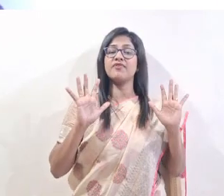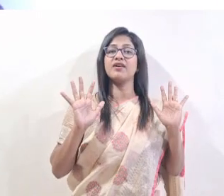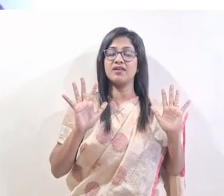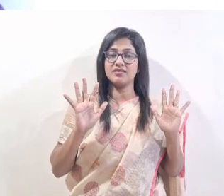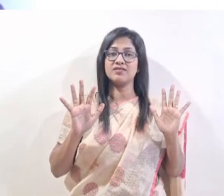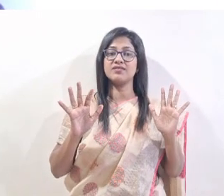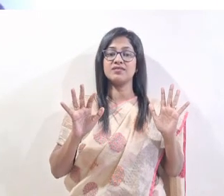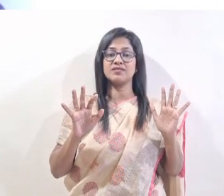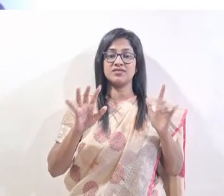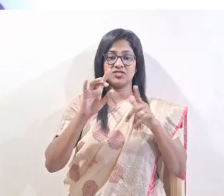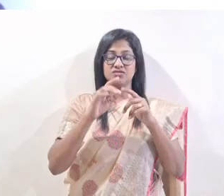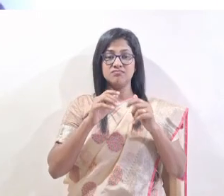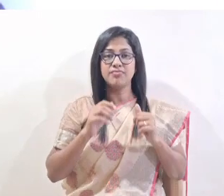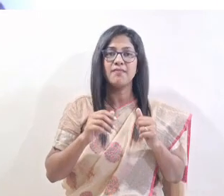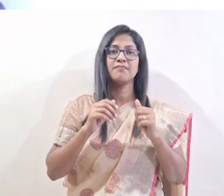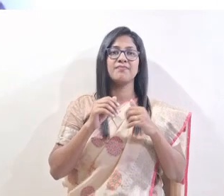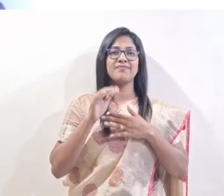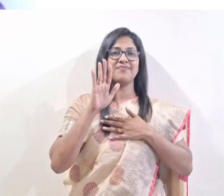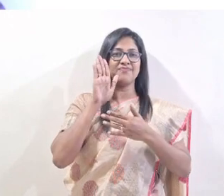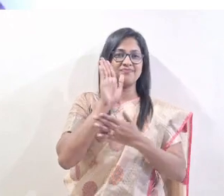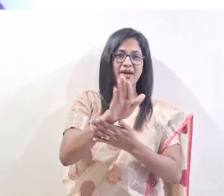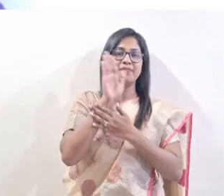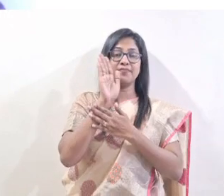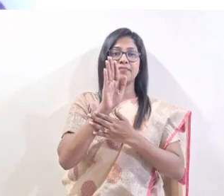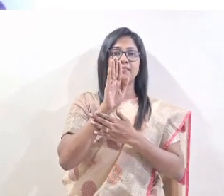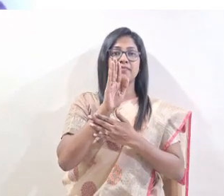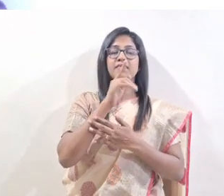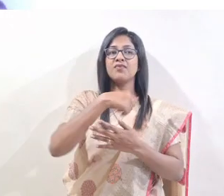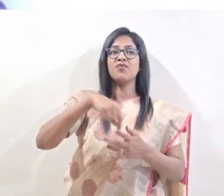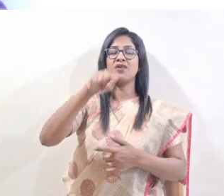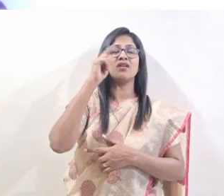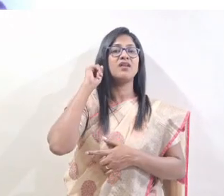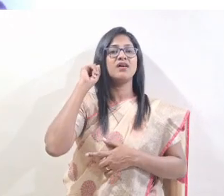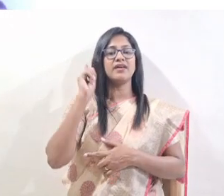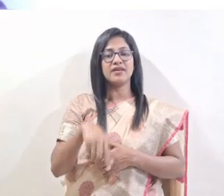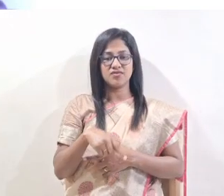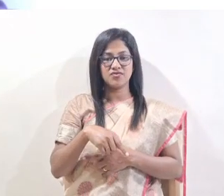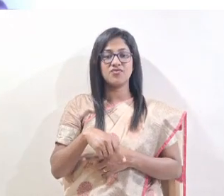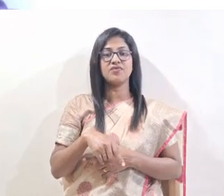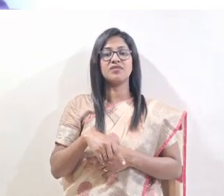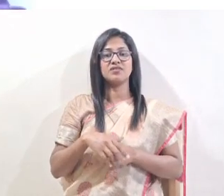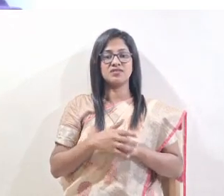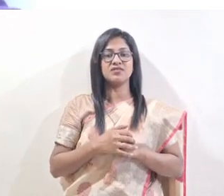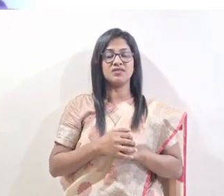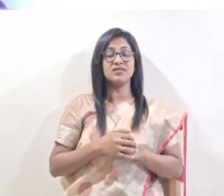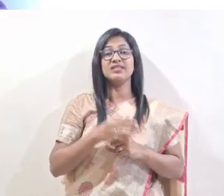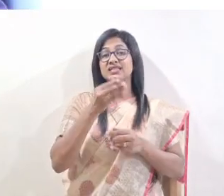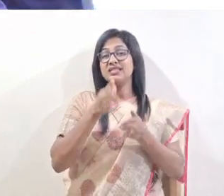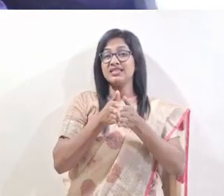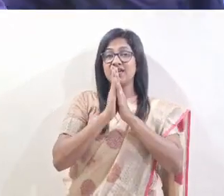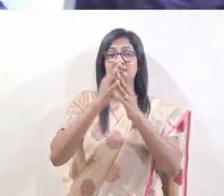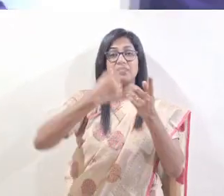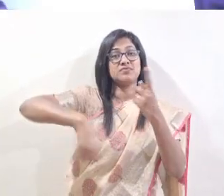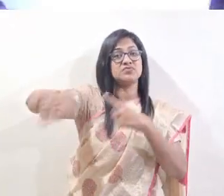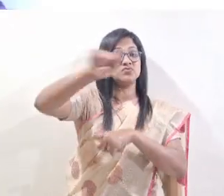element, that is the element of jerk, seems to be ignored. I would request everybody